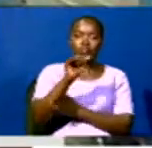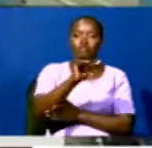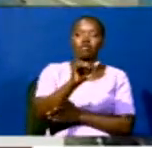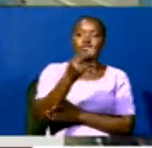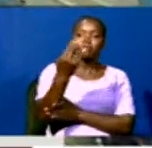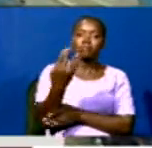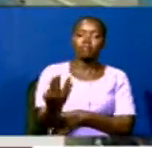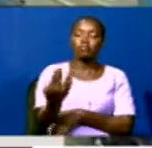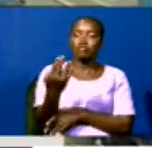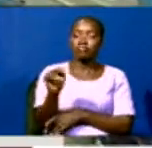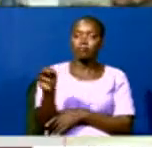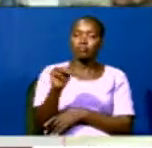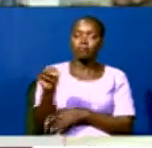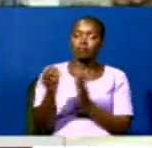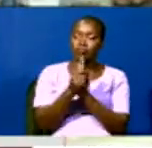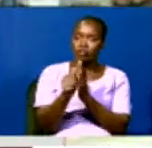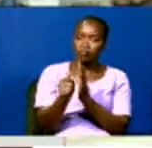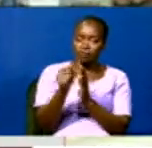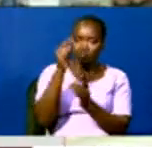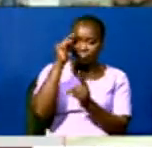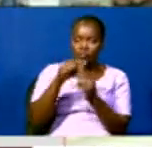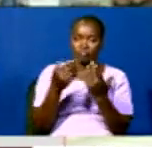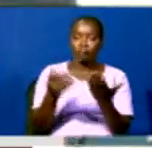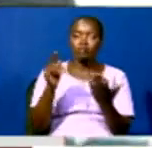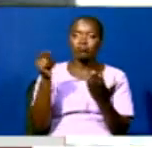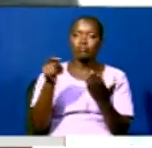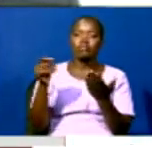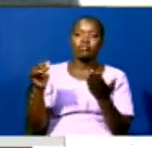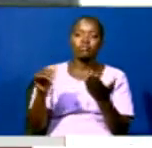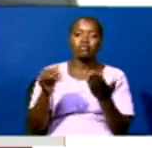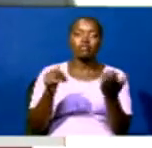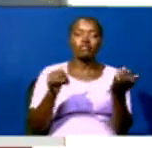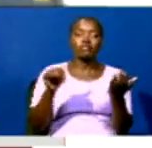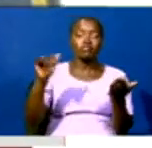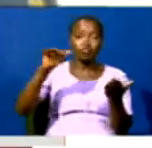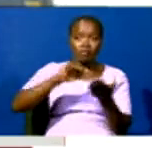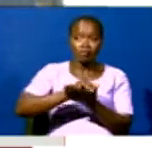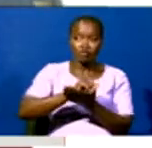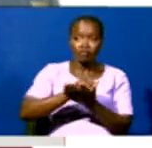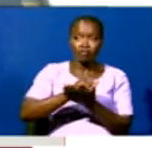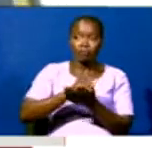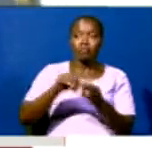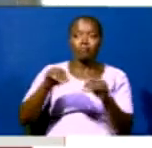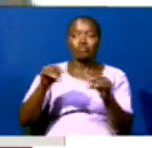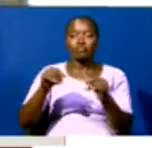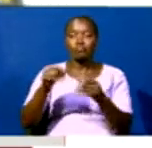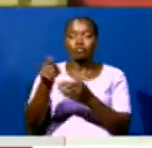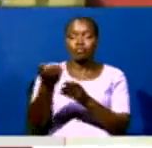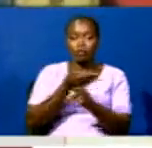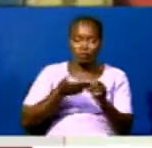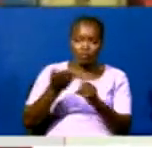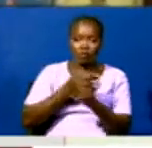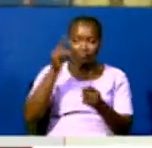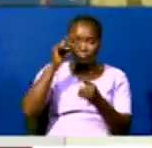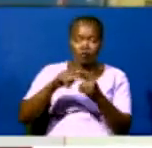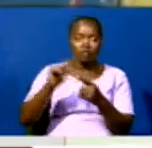$24 million. The main products that Kenya imported from Australia were wheat, salt, and sorghum, while the main products